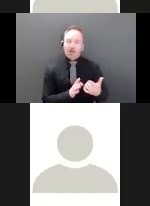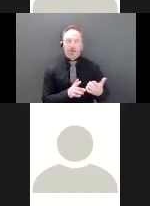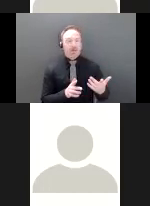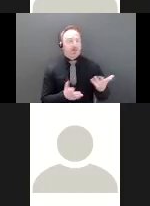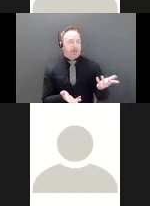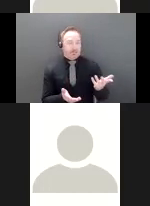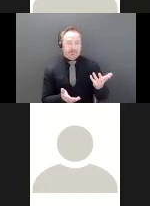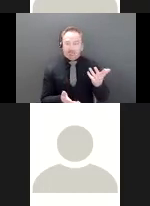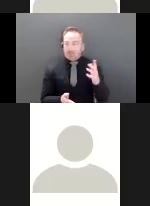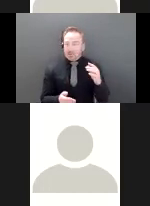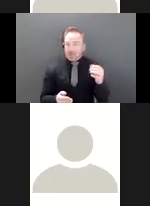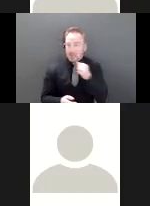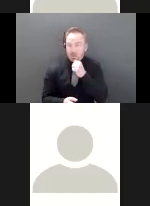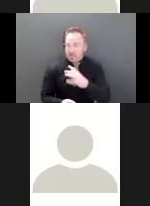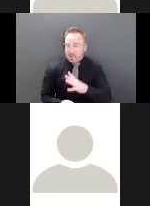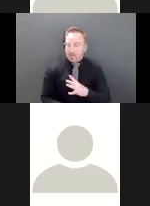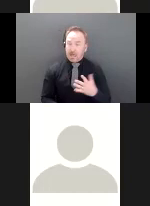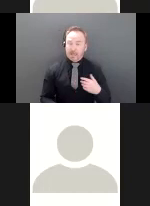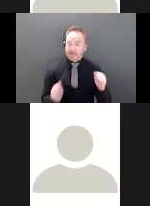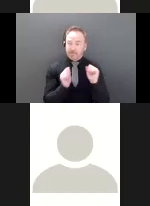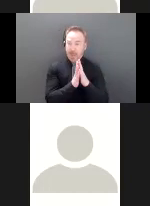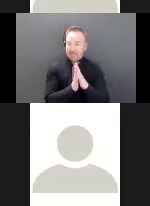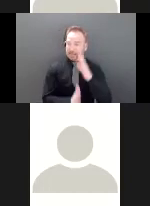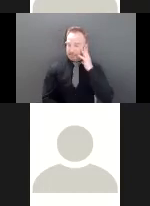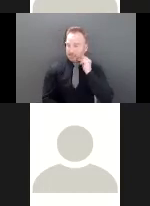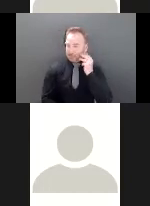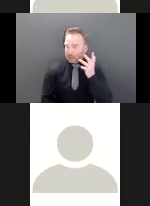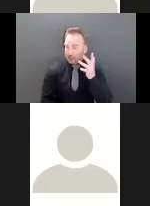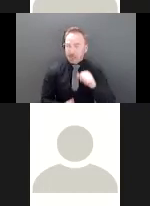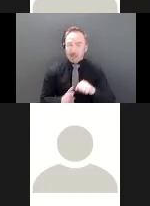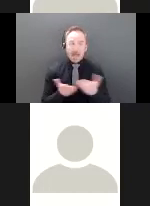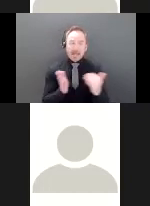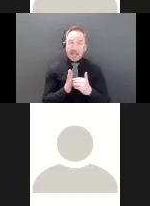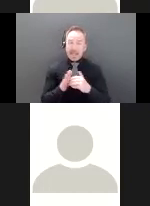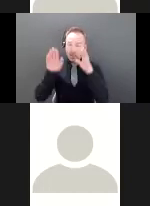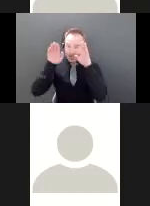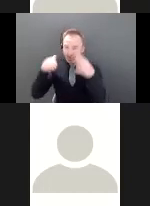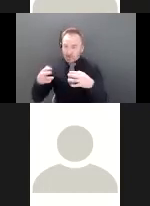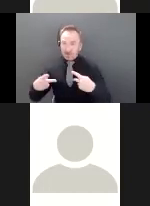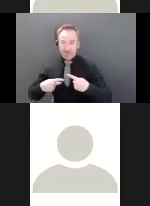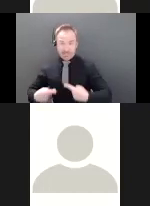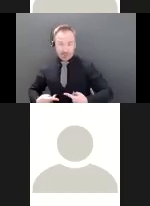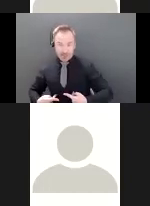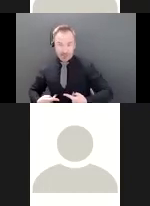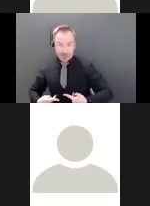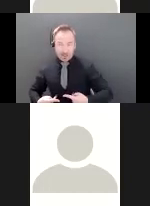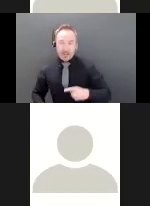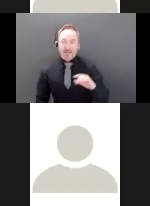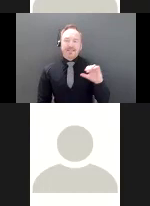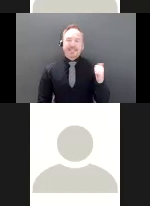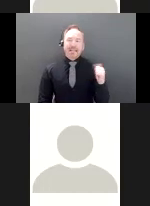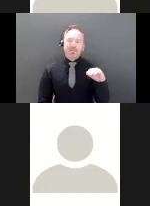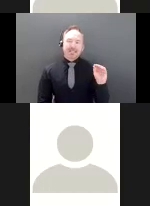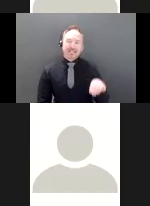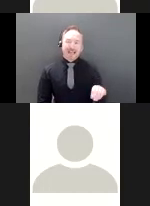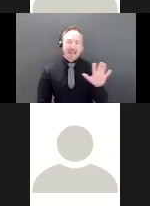violence. So again, it's that focus on the physical. Well, we only have about 10% recognizing that an